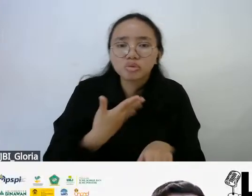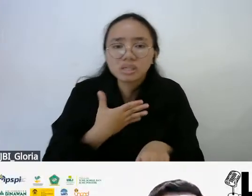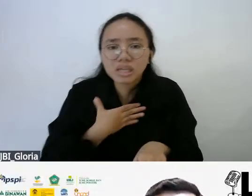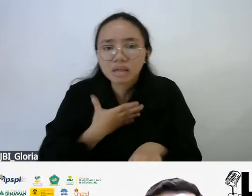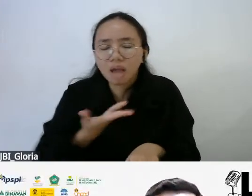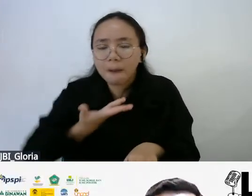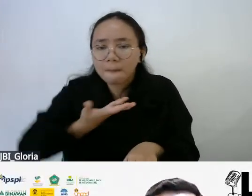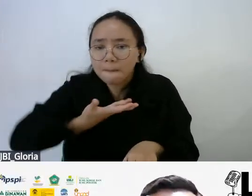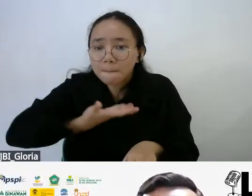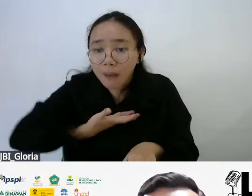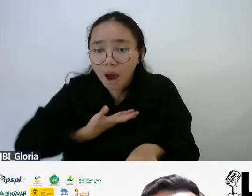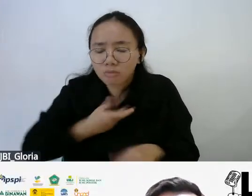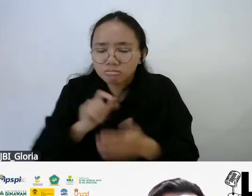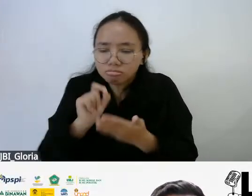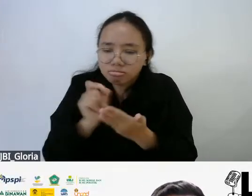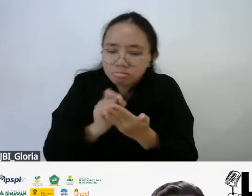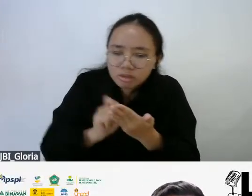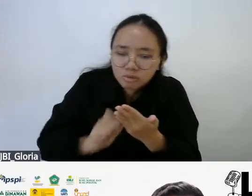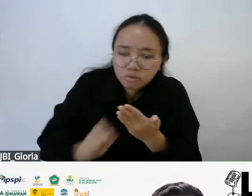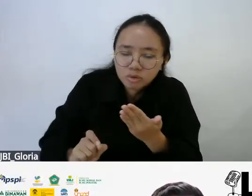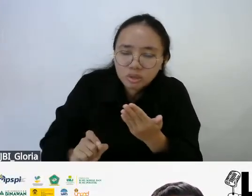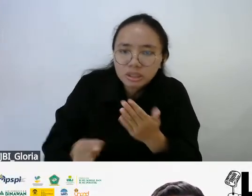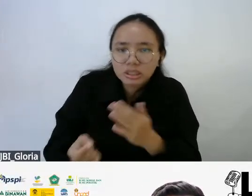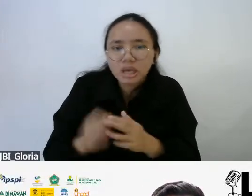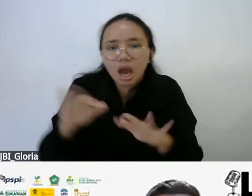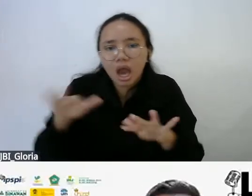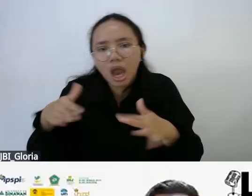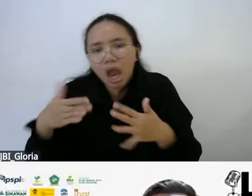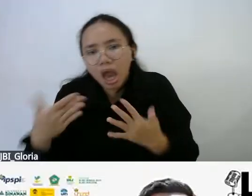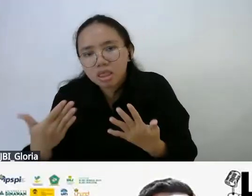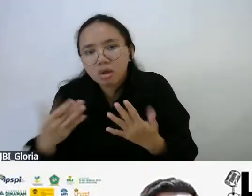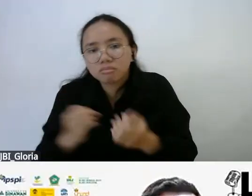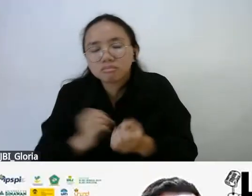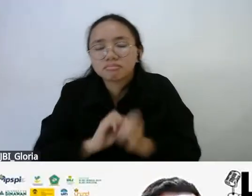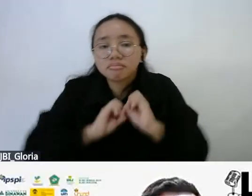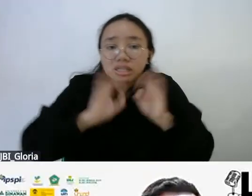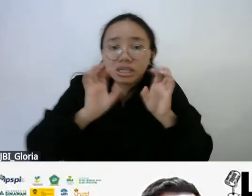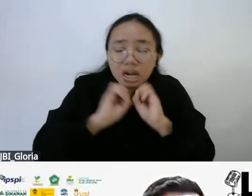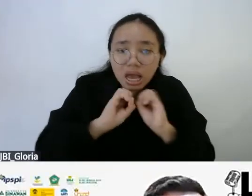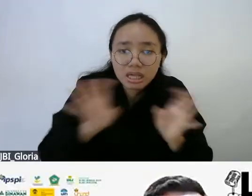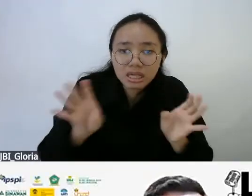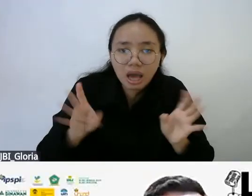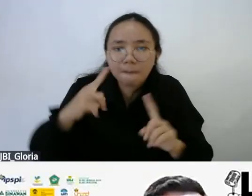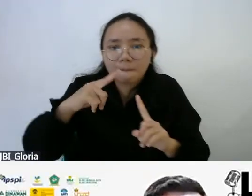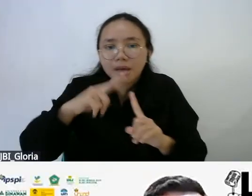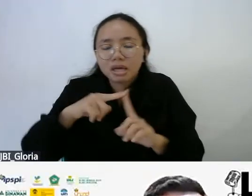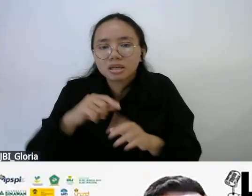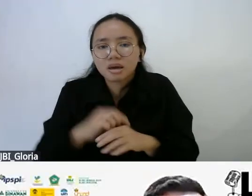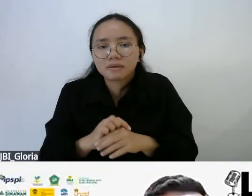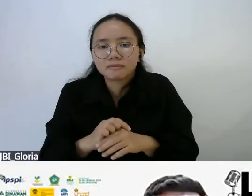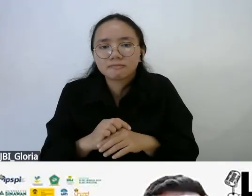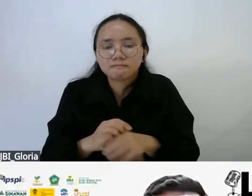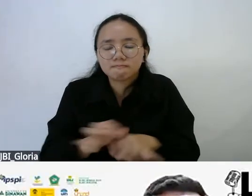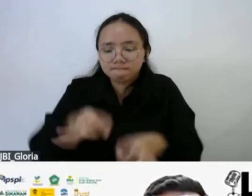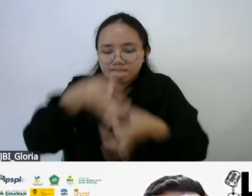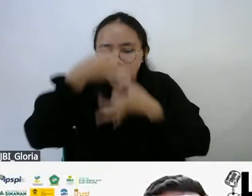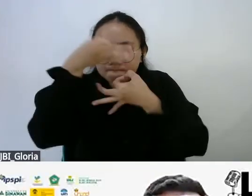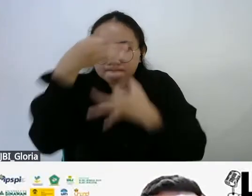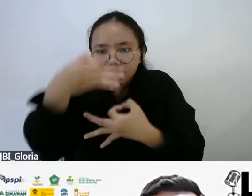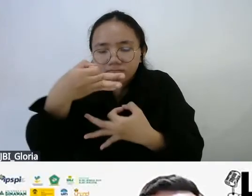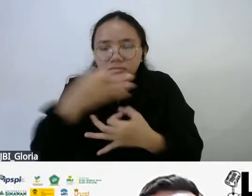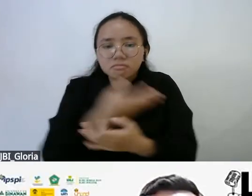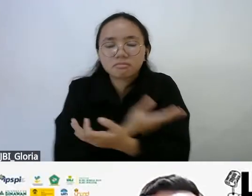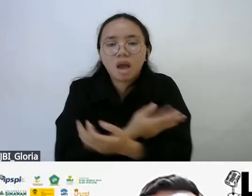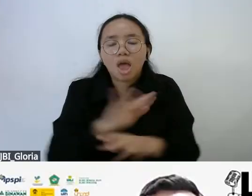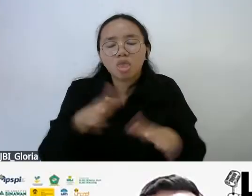easy, that the professor or the student can go see, okay, here's a little bit about this condition, and